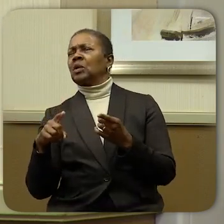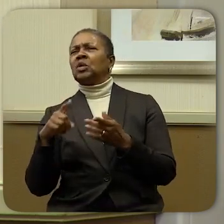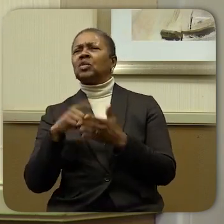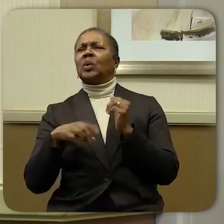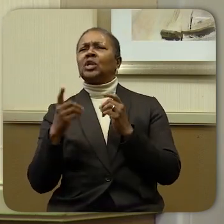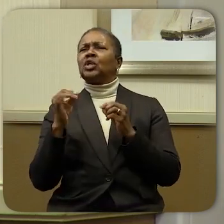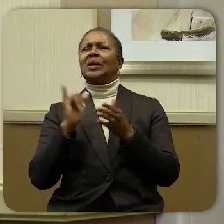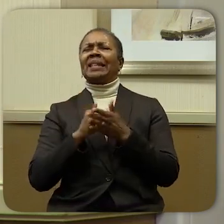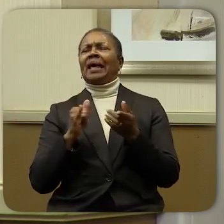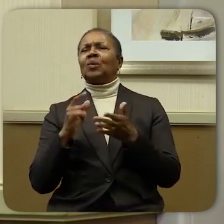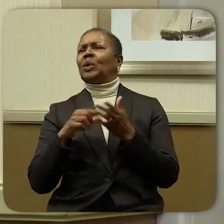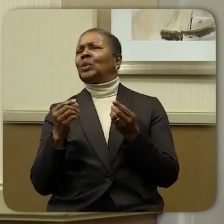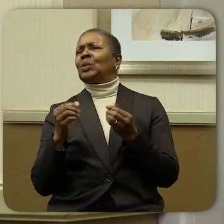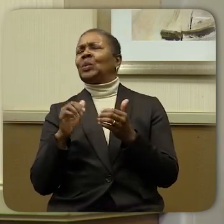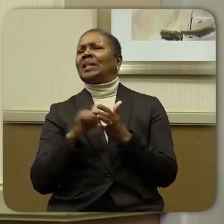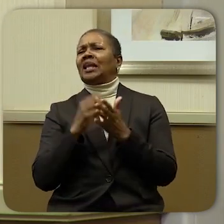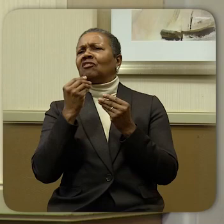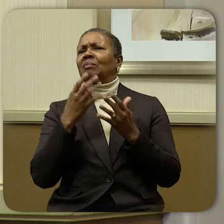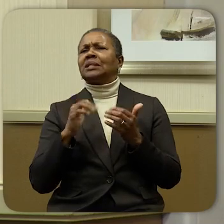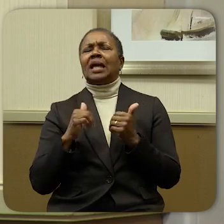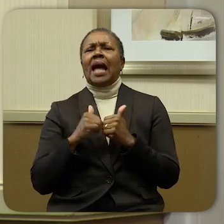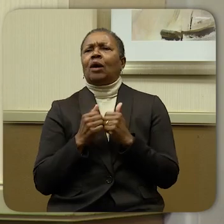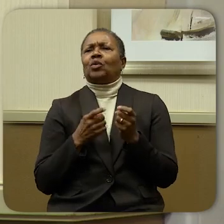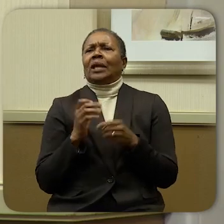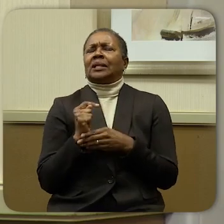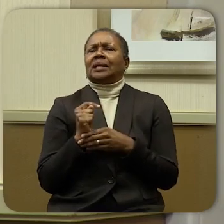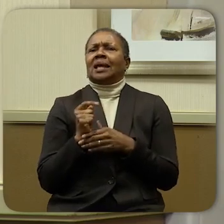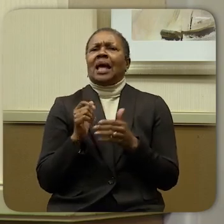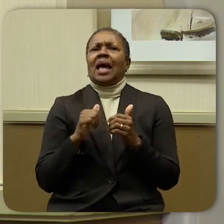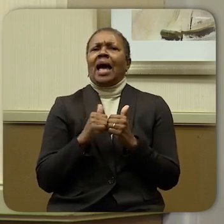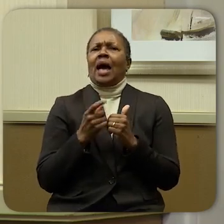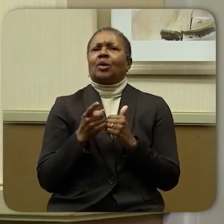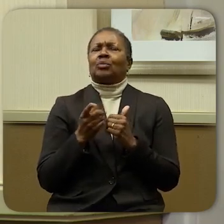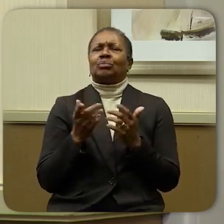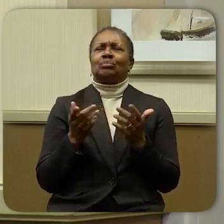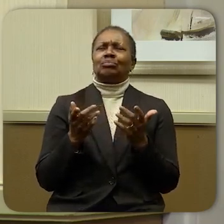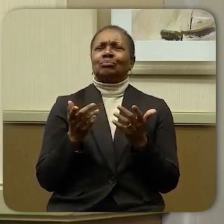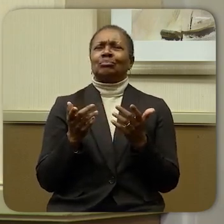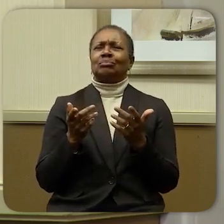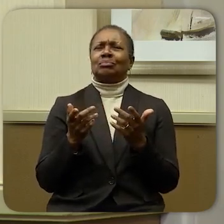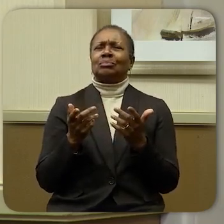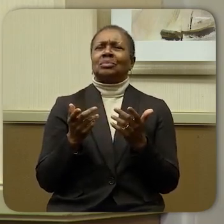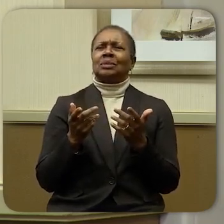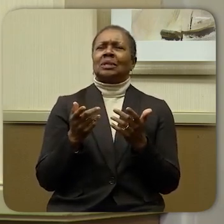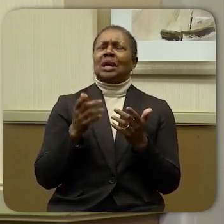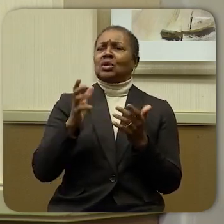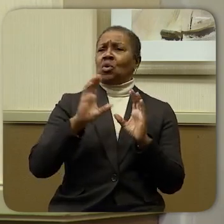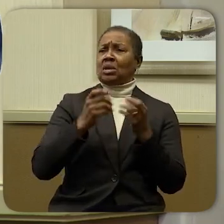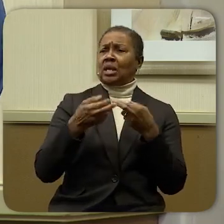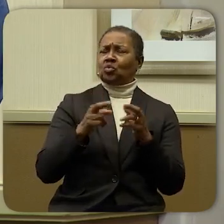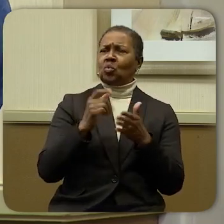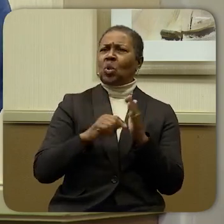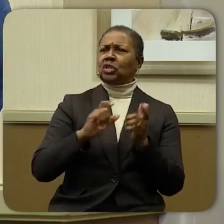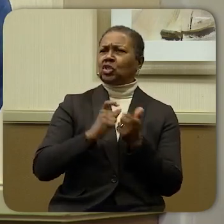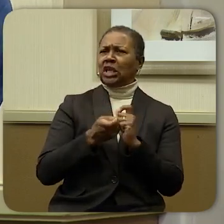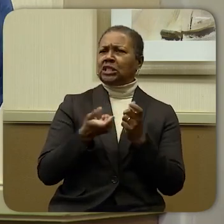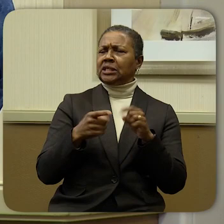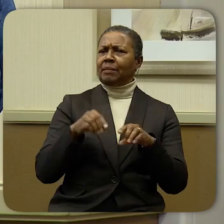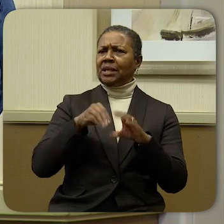do you do with that information, or how would you make any changes within your classroom, or?